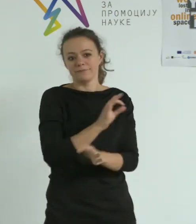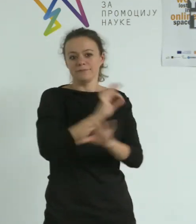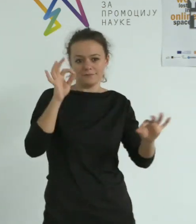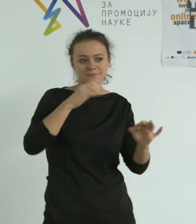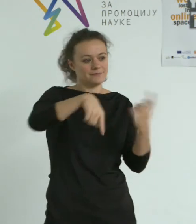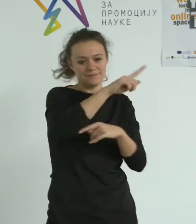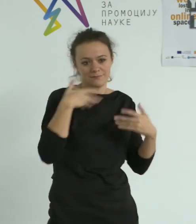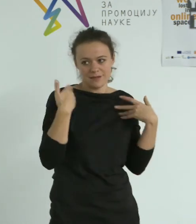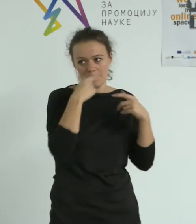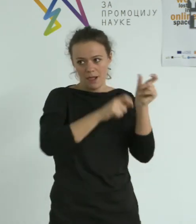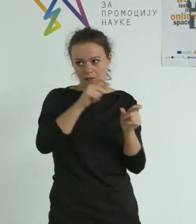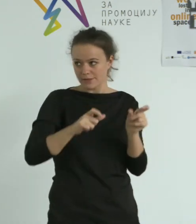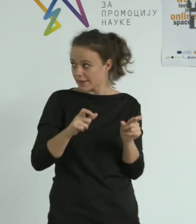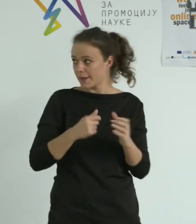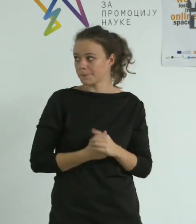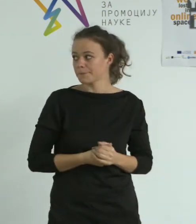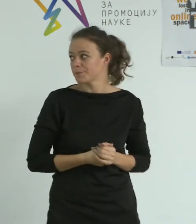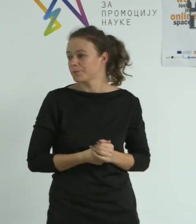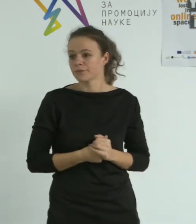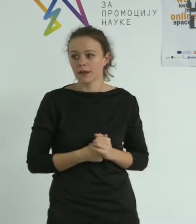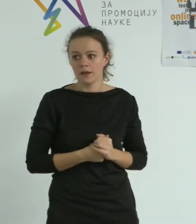kids, as I call them,